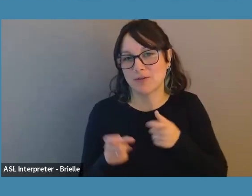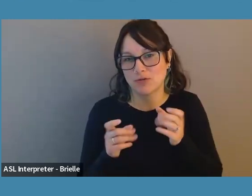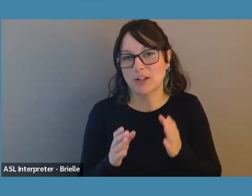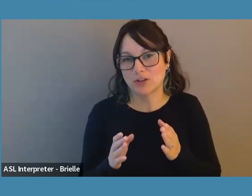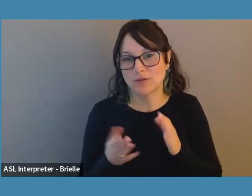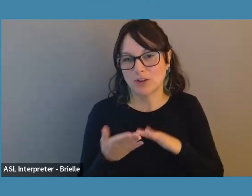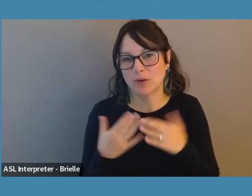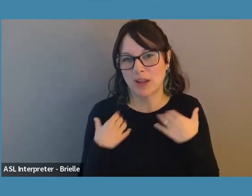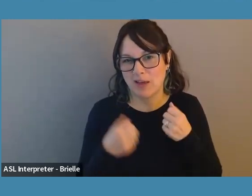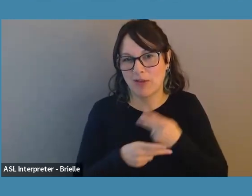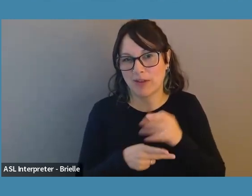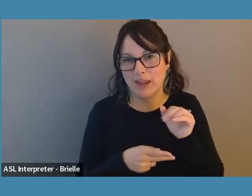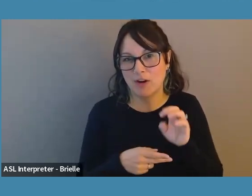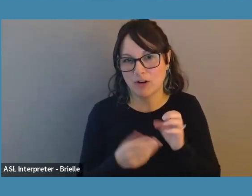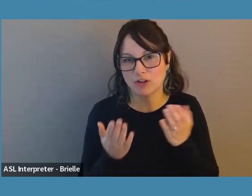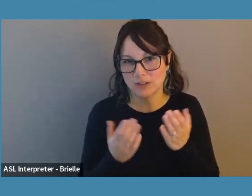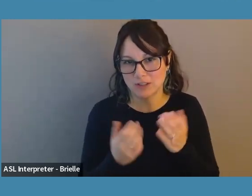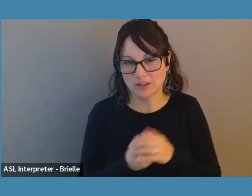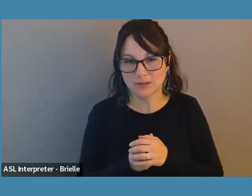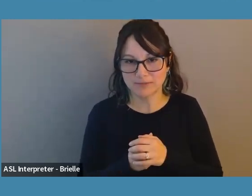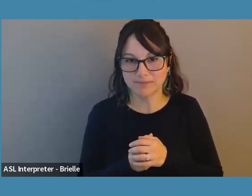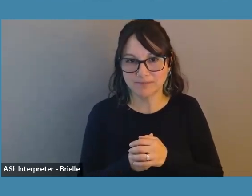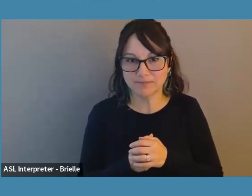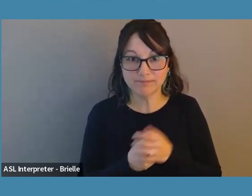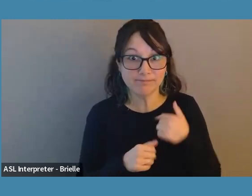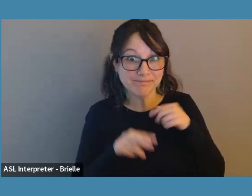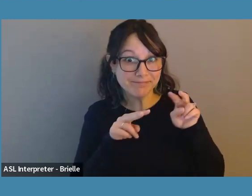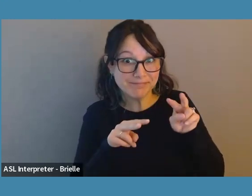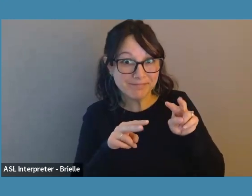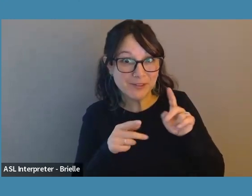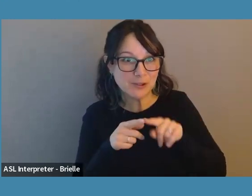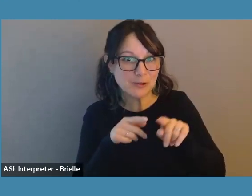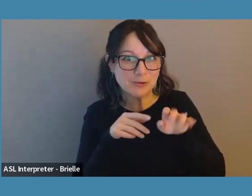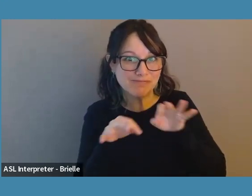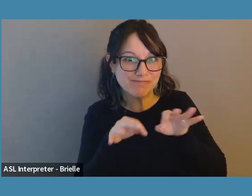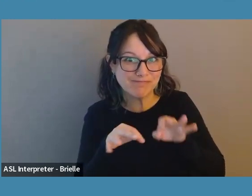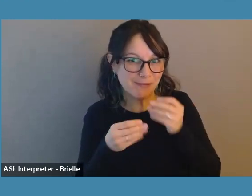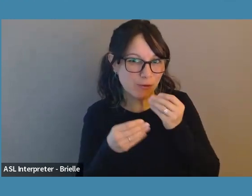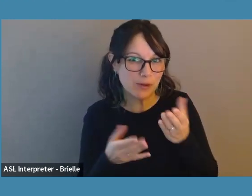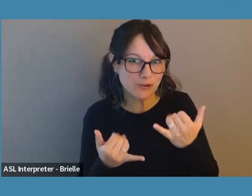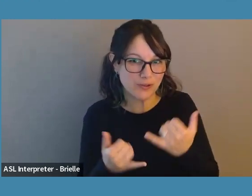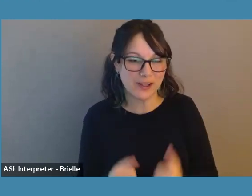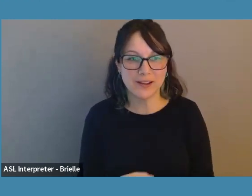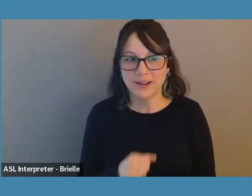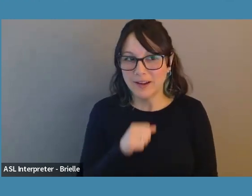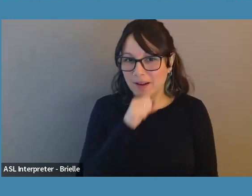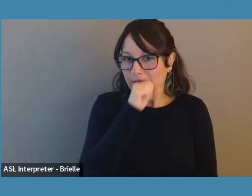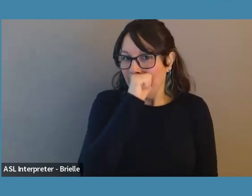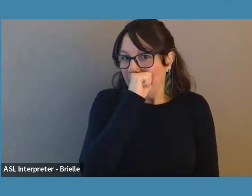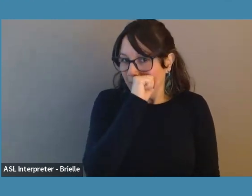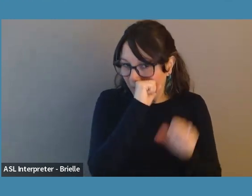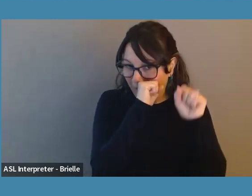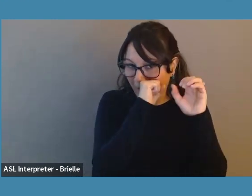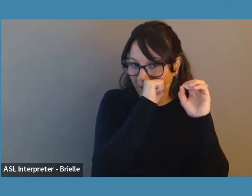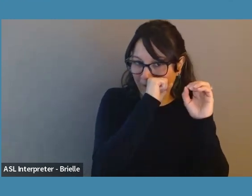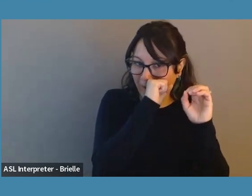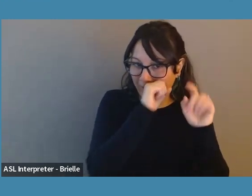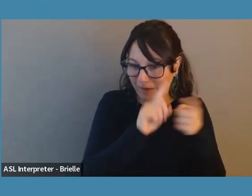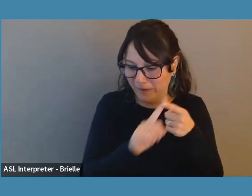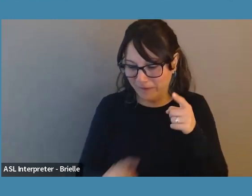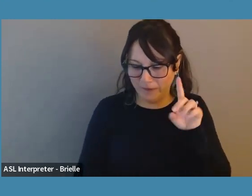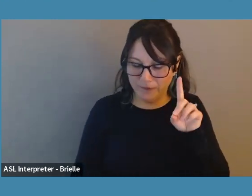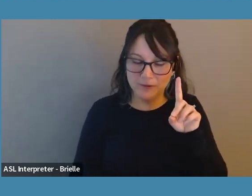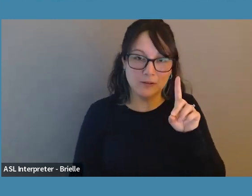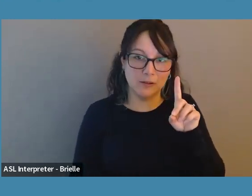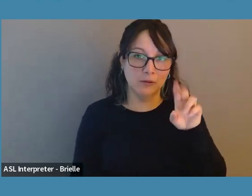Healthcare Services team. Looking forward to providing some information today. So first, Disability Rights